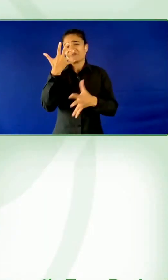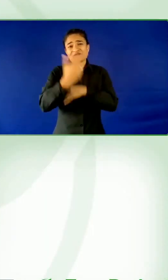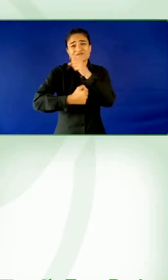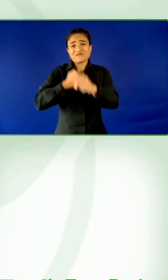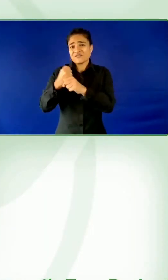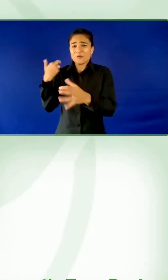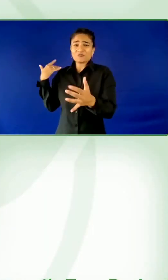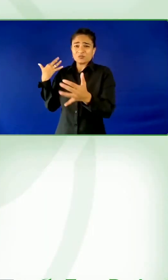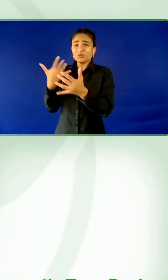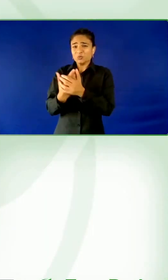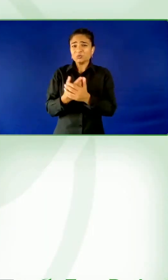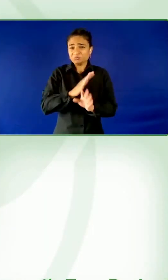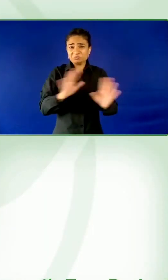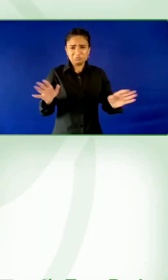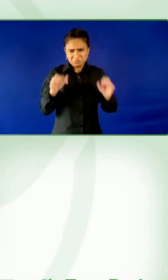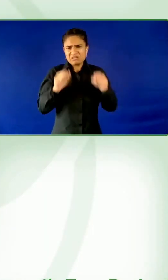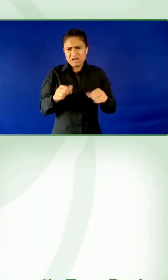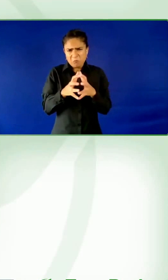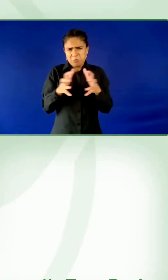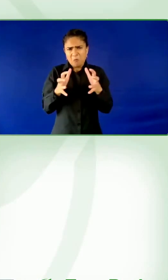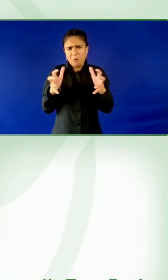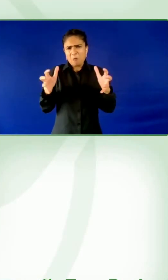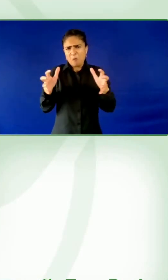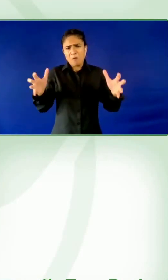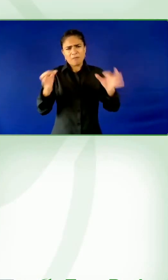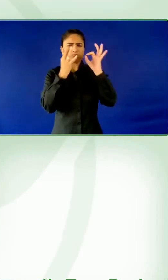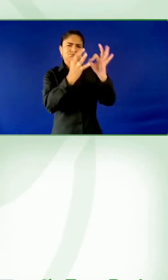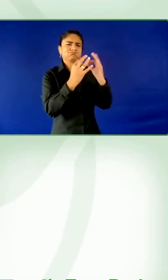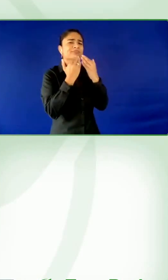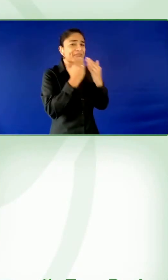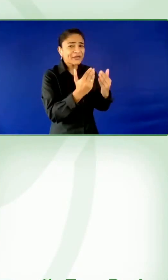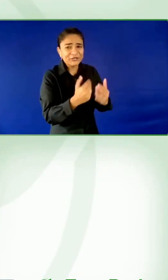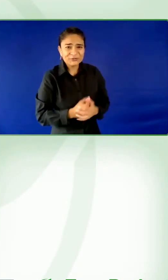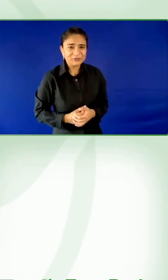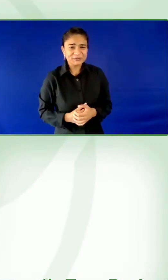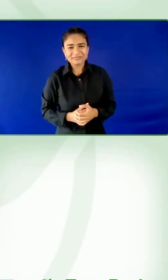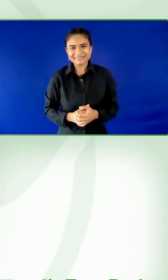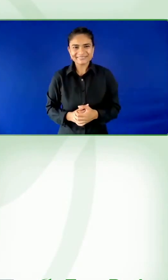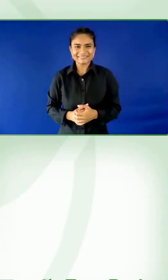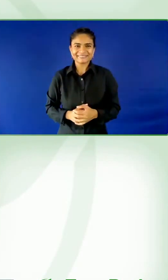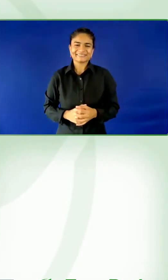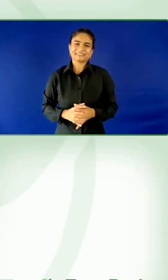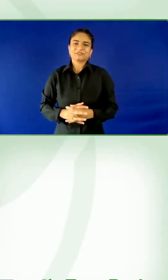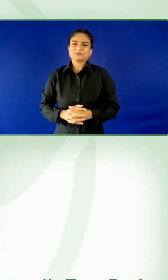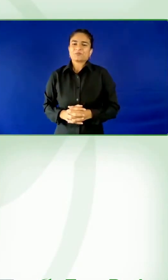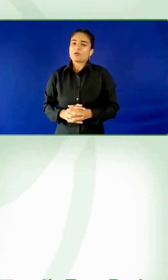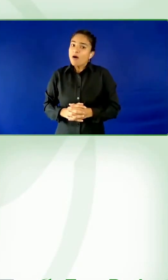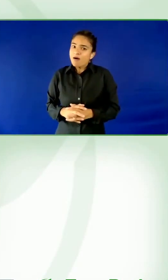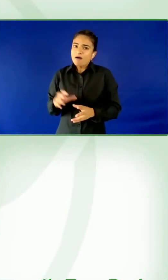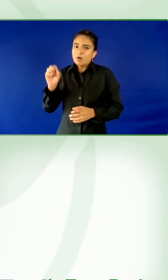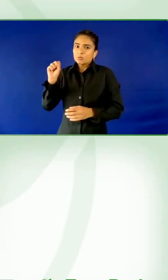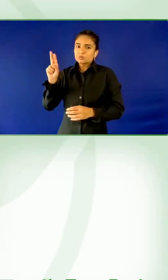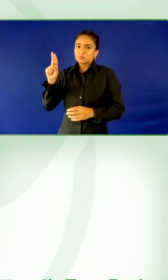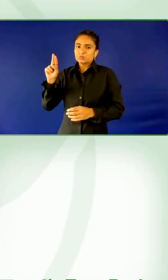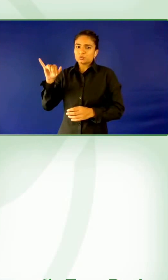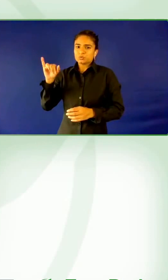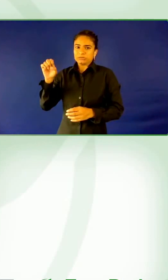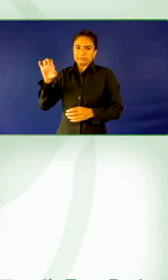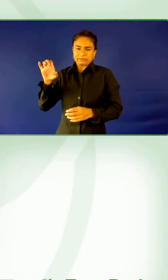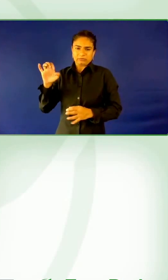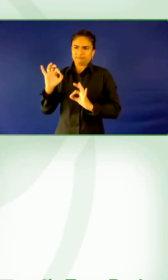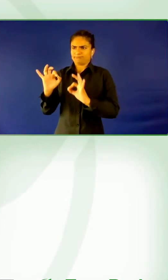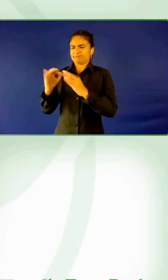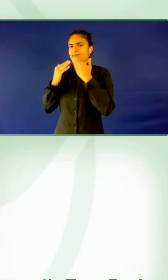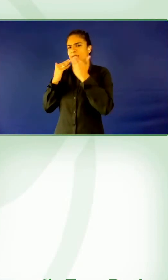Our next speaker is also joining us virtually from Austria. We have with